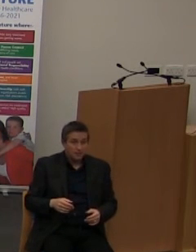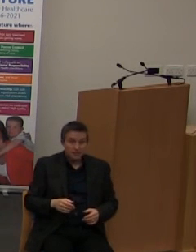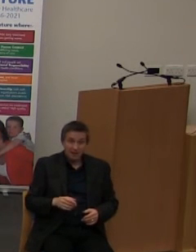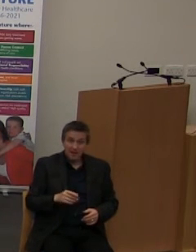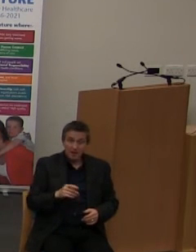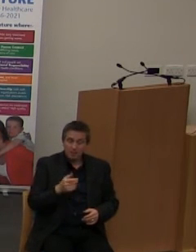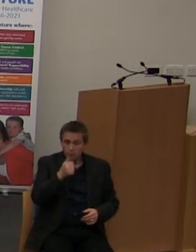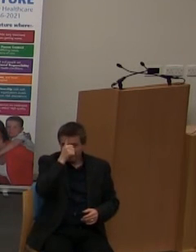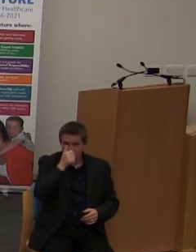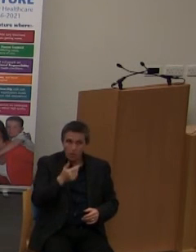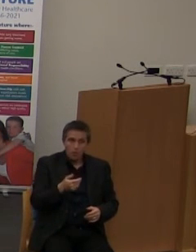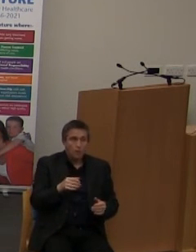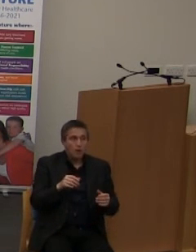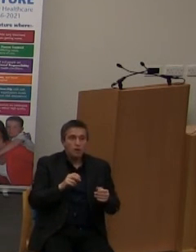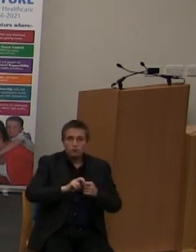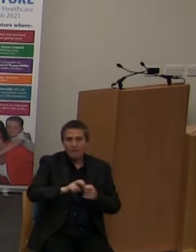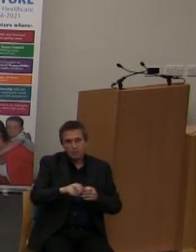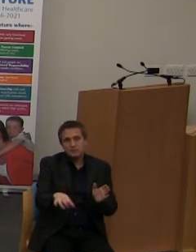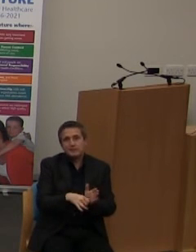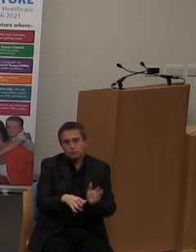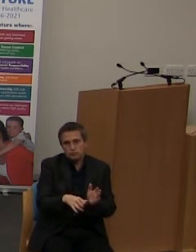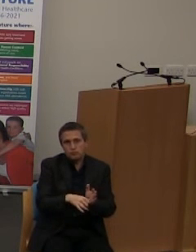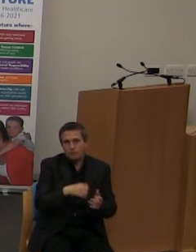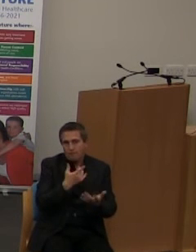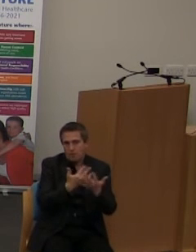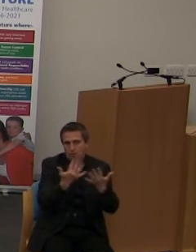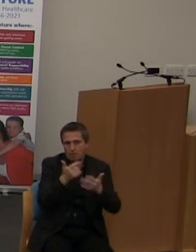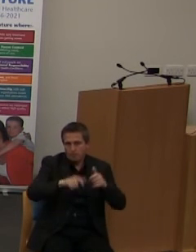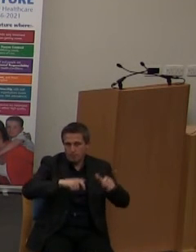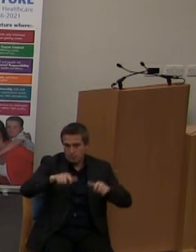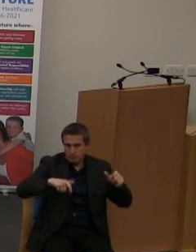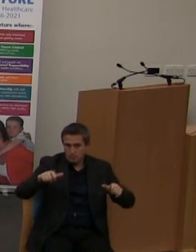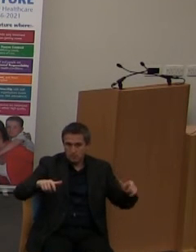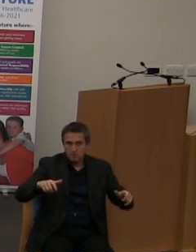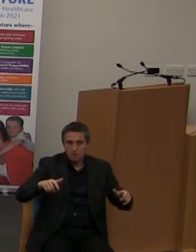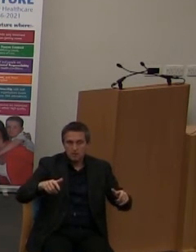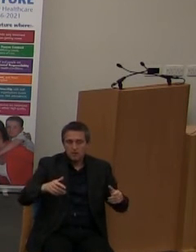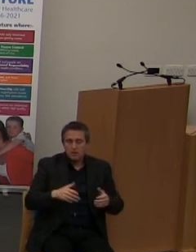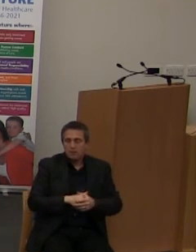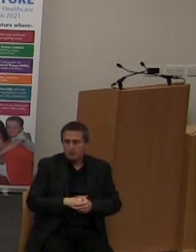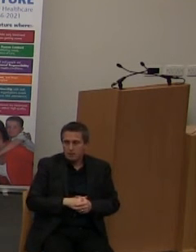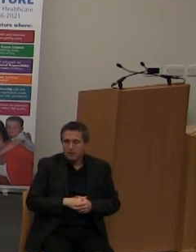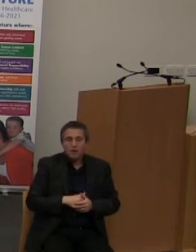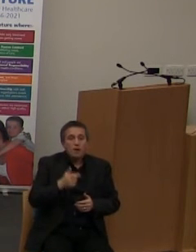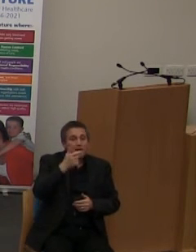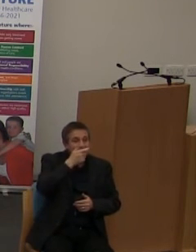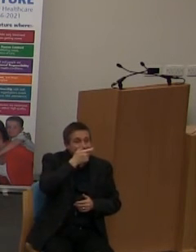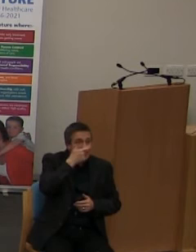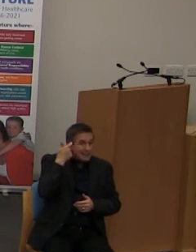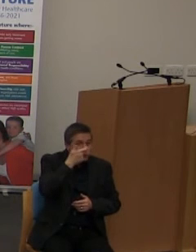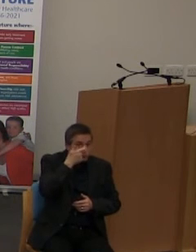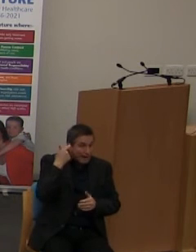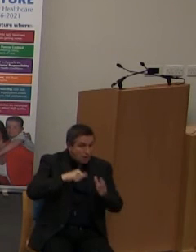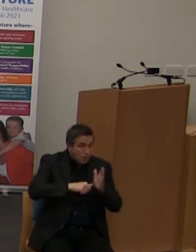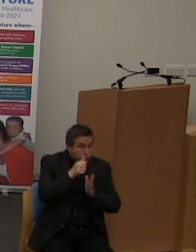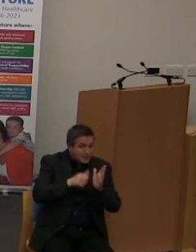around access. So certainly that journey is not finished in terms of what might go to community hospitals. I think the cataract one is a slightly different